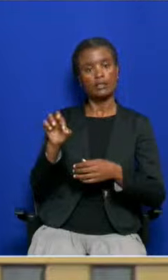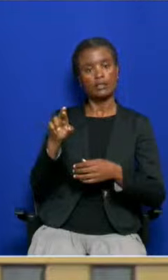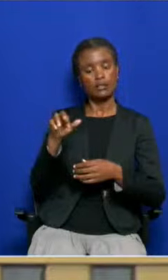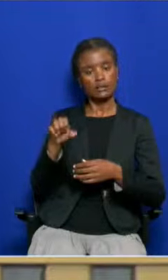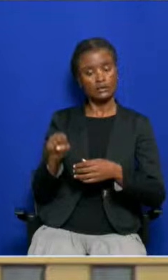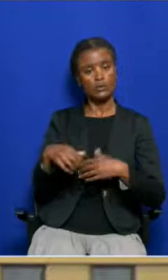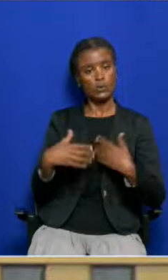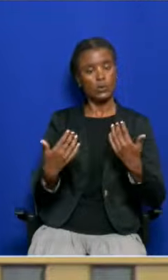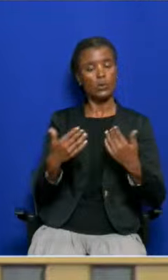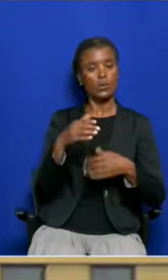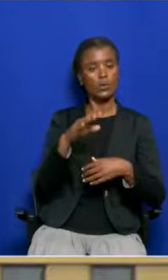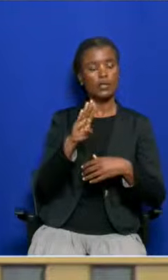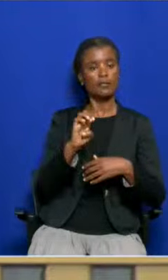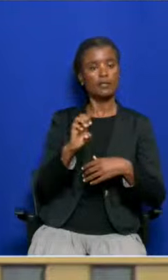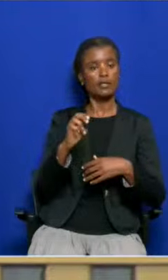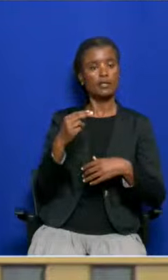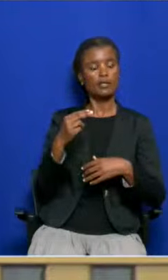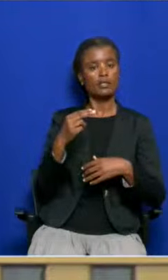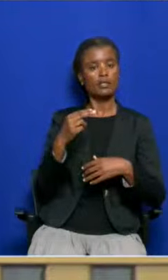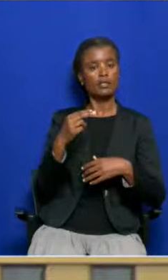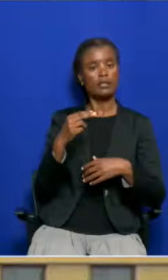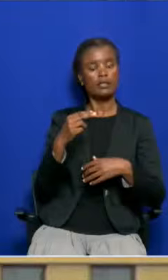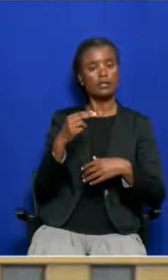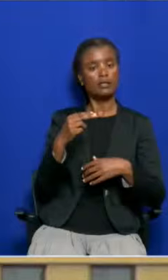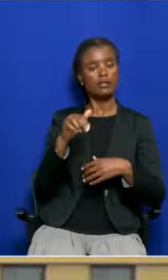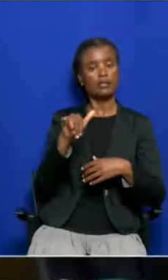How would you spell it?